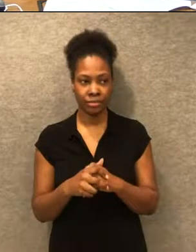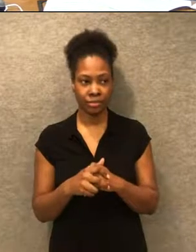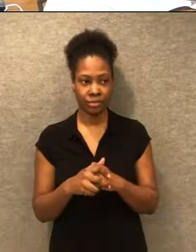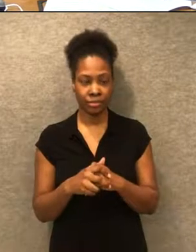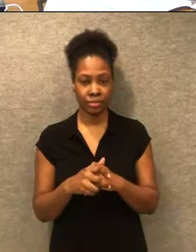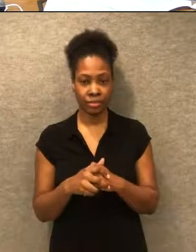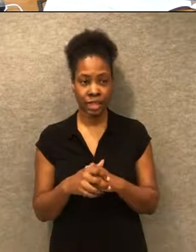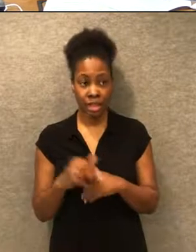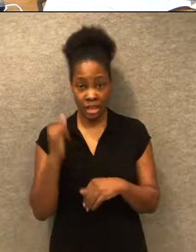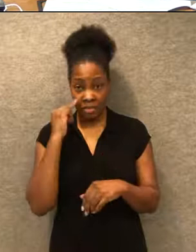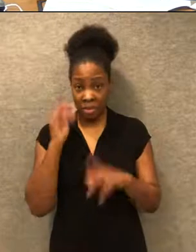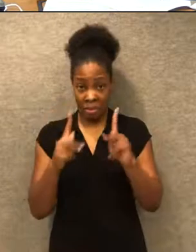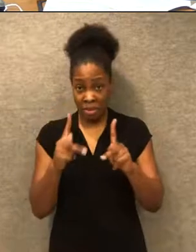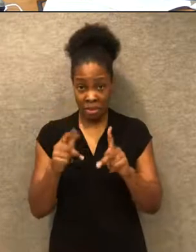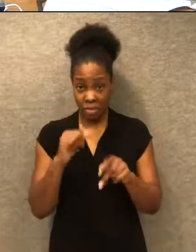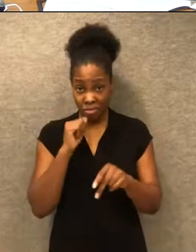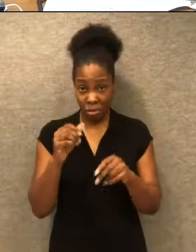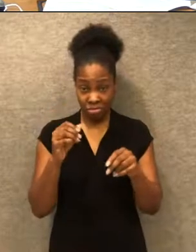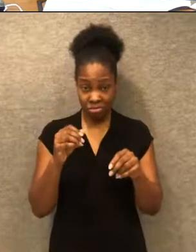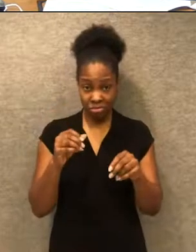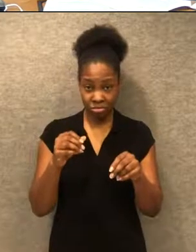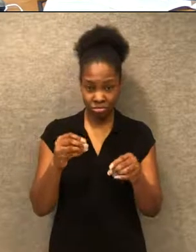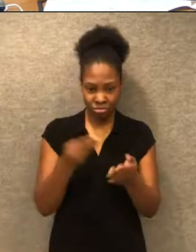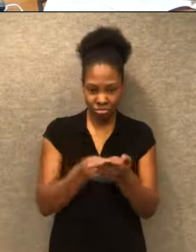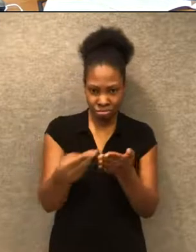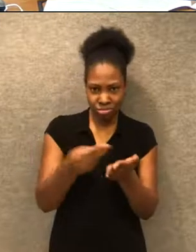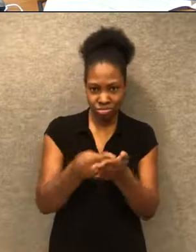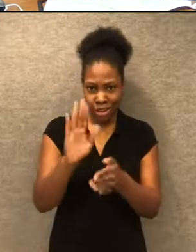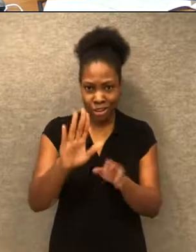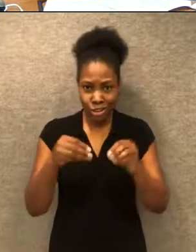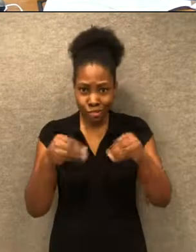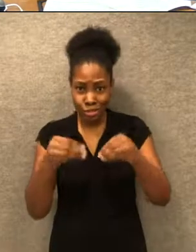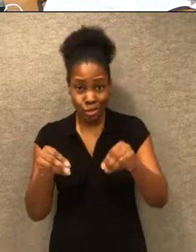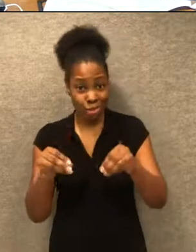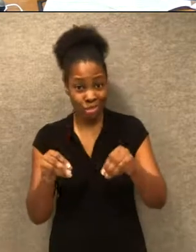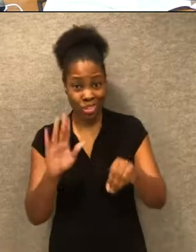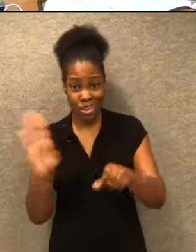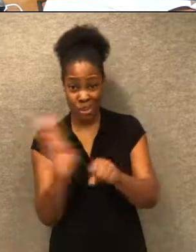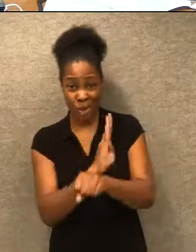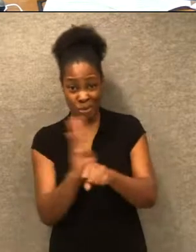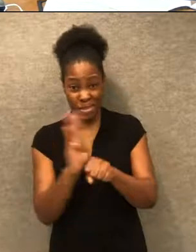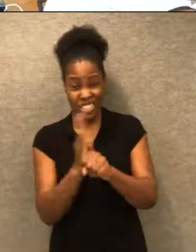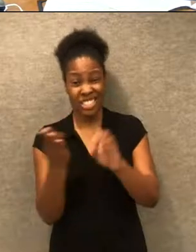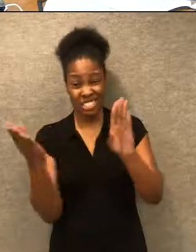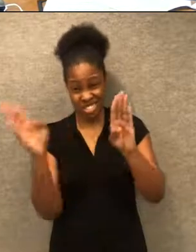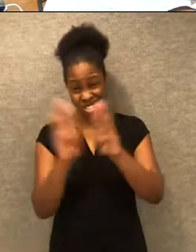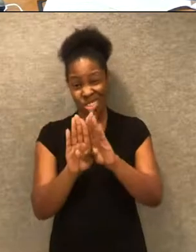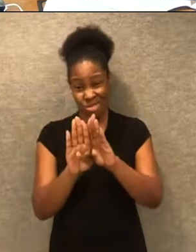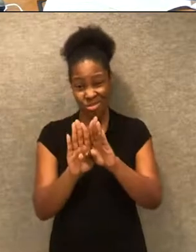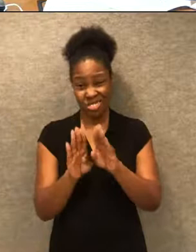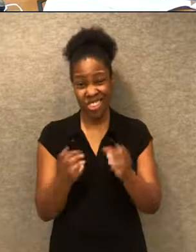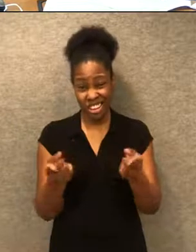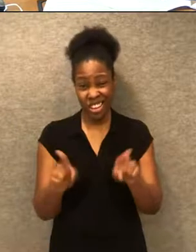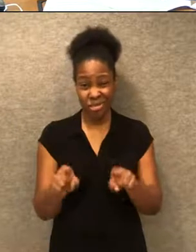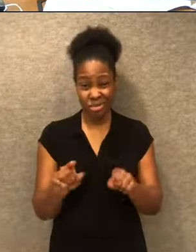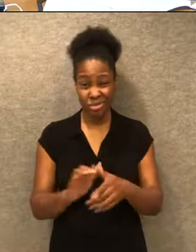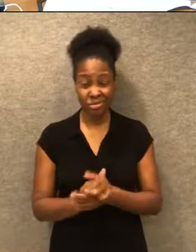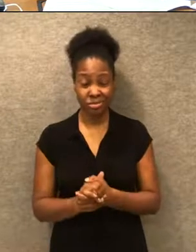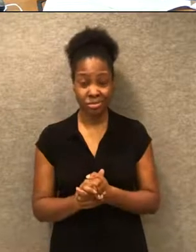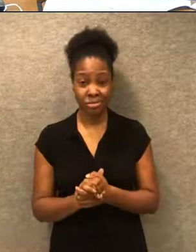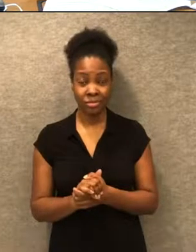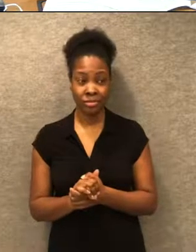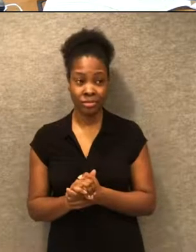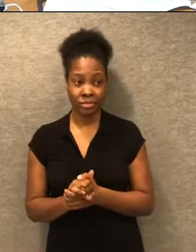if the folks don't come to your store, you won't have a business. So again, we will have somebody out there tomorrow and seeing if the prices are